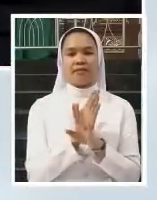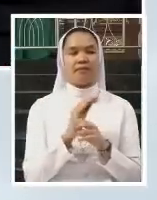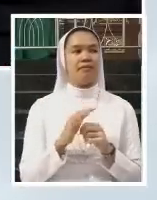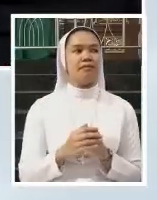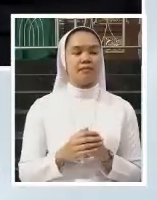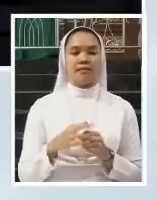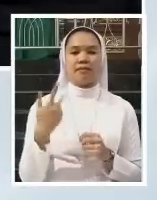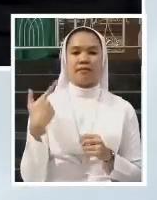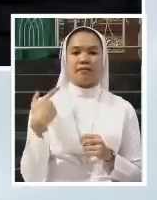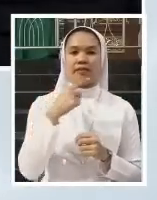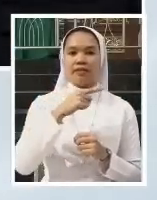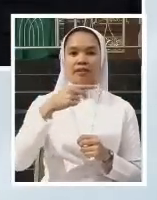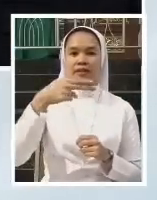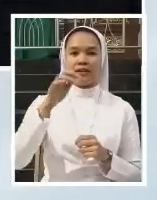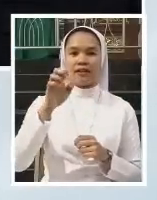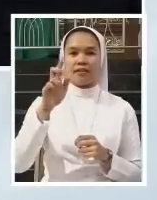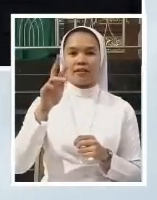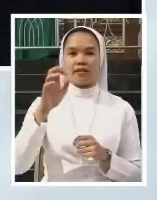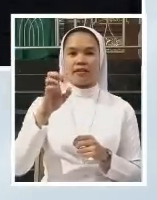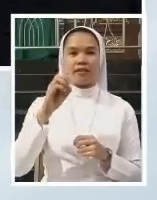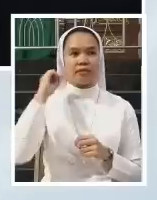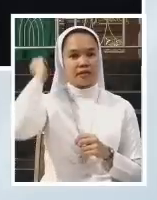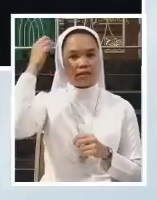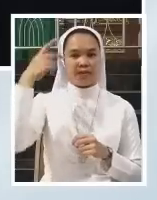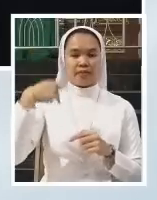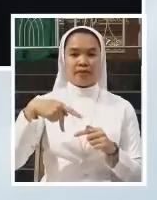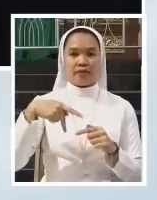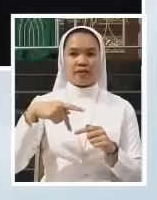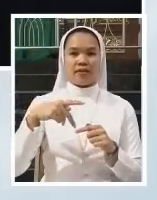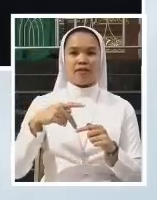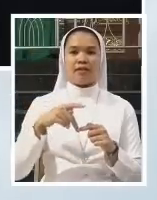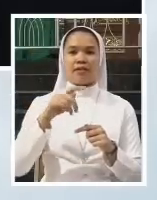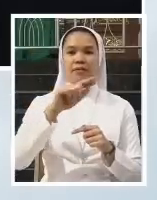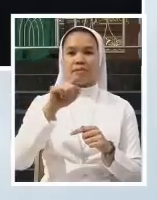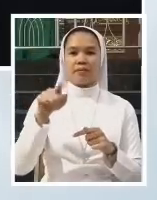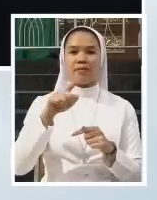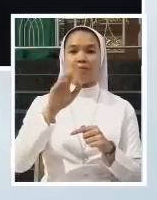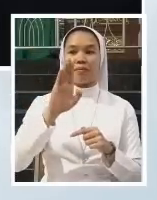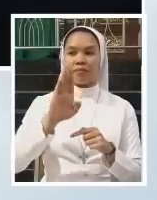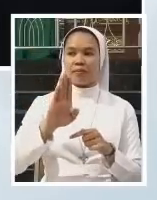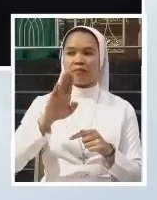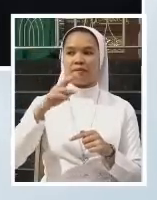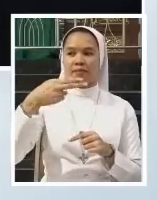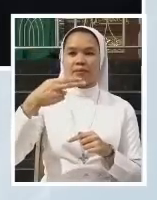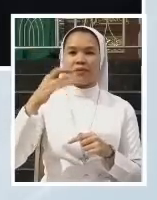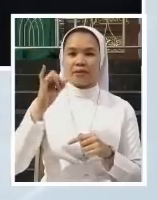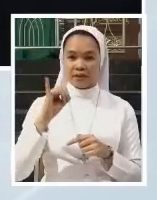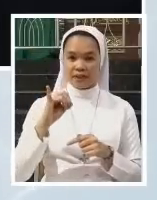Father Henry Lozano, Pastor, St. Paul the Apostle Parish, Sagrada Buhi.